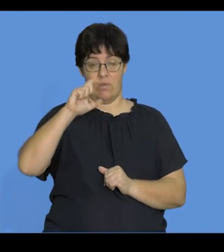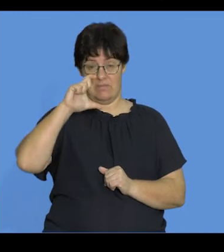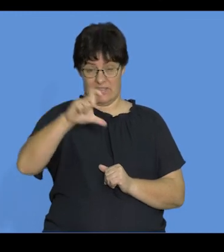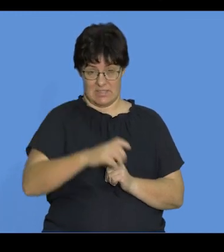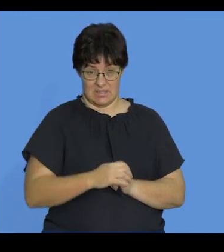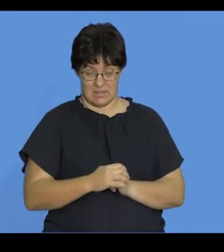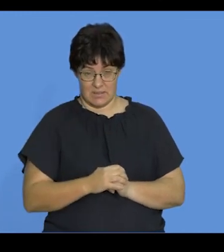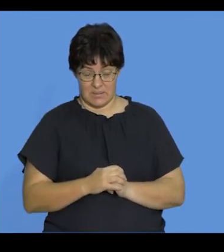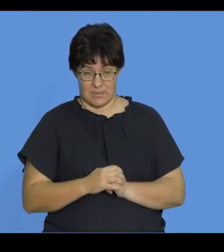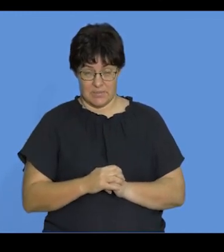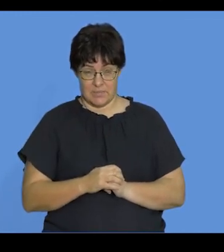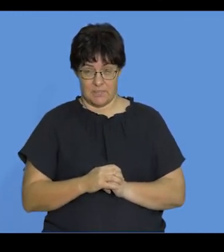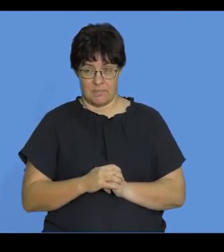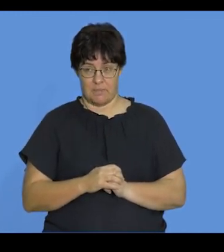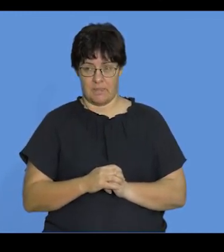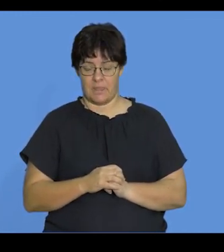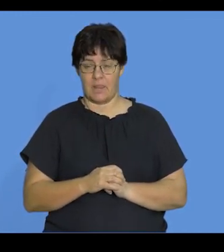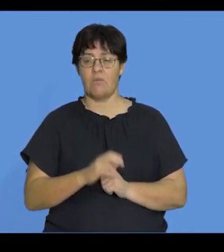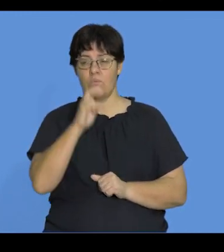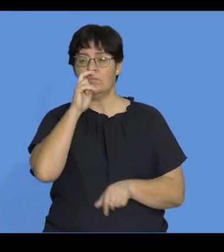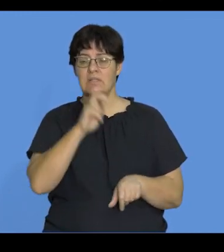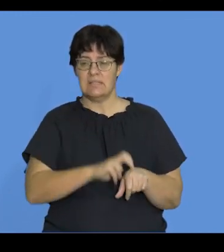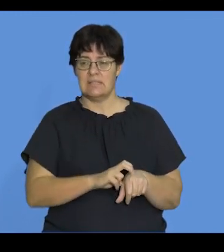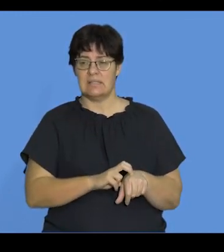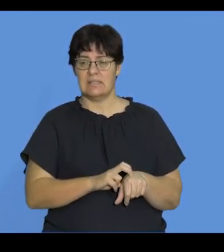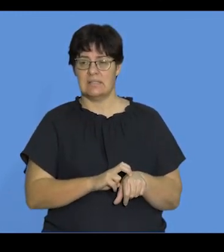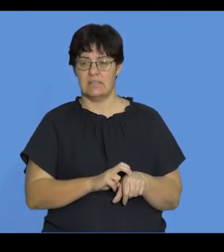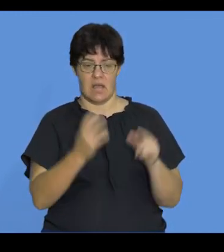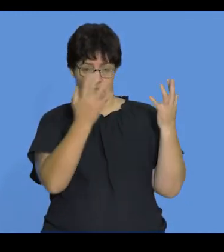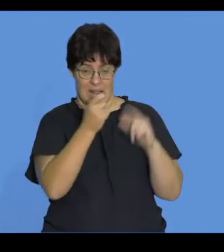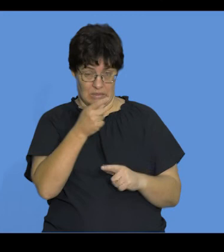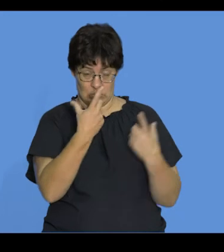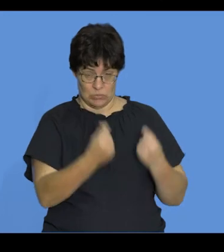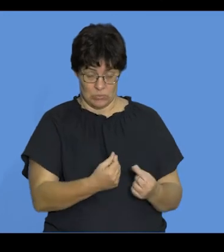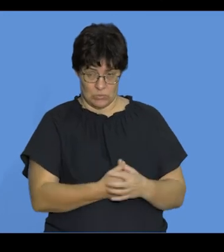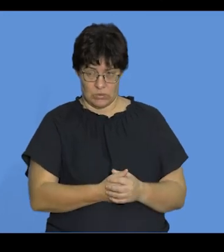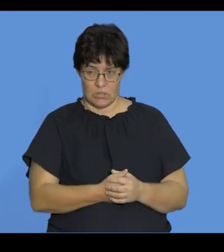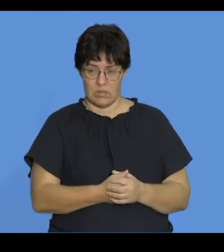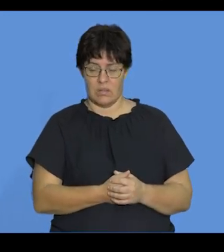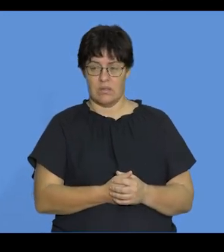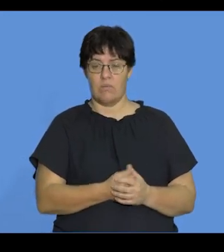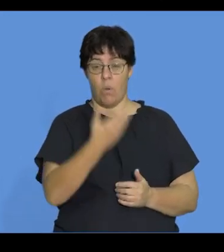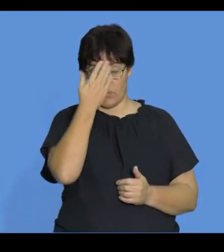mass. Now, we also actually need to do that calculation,